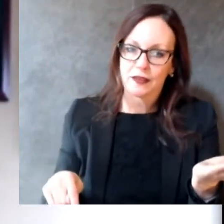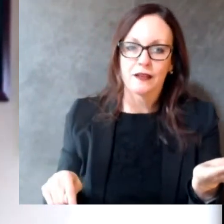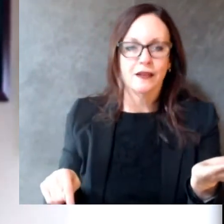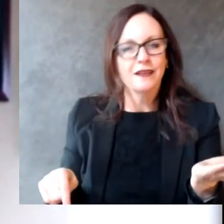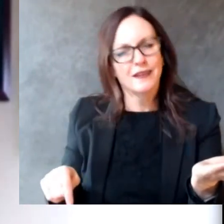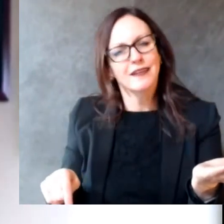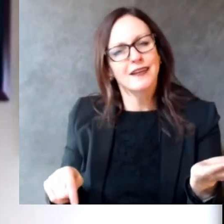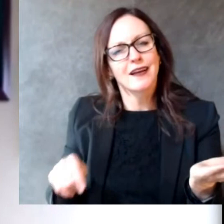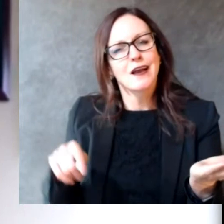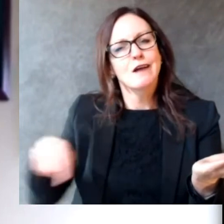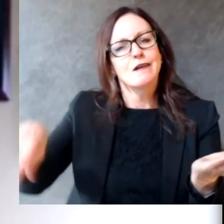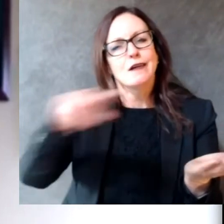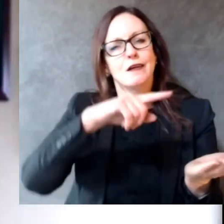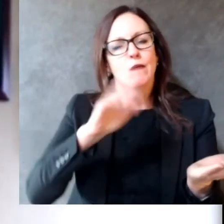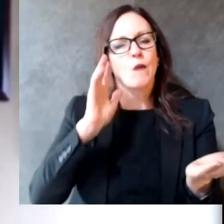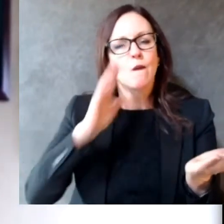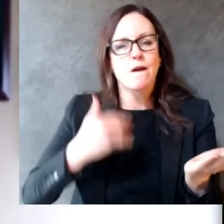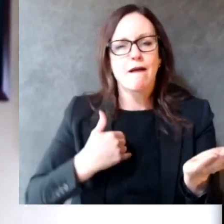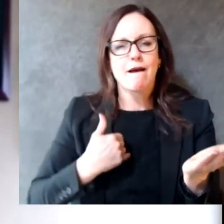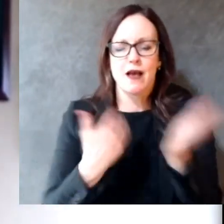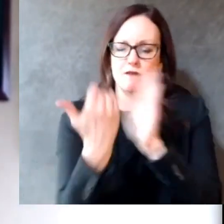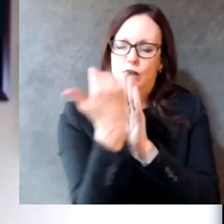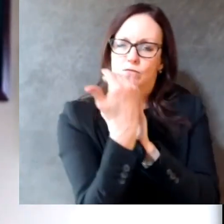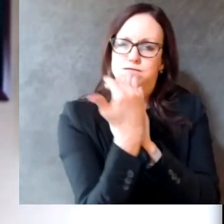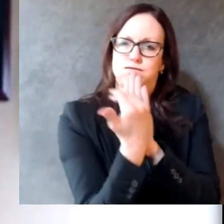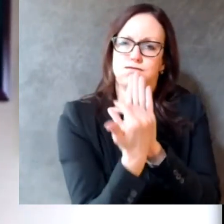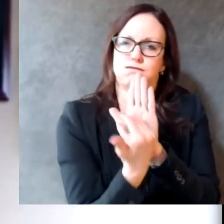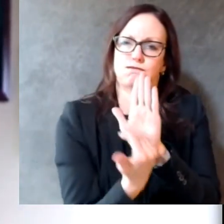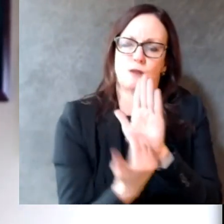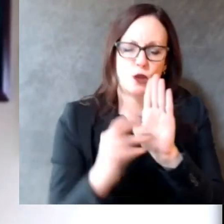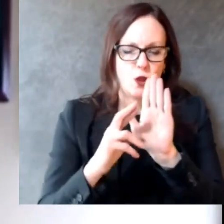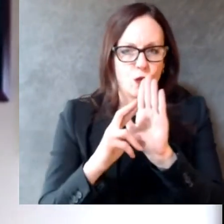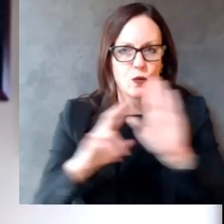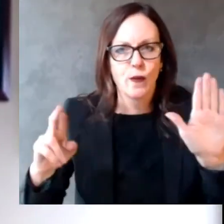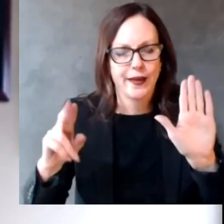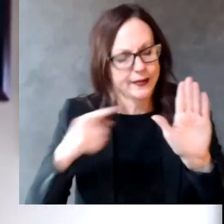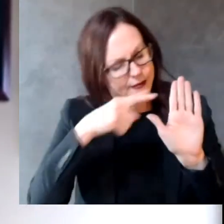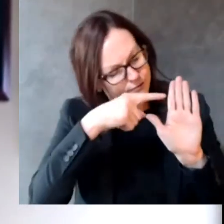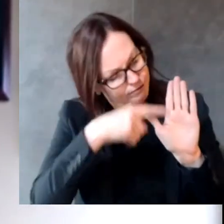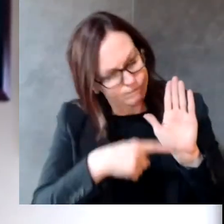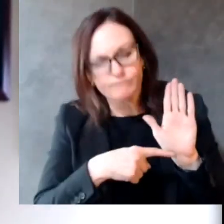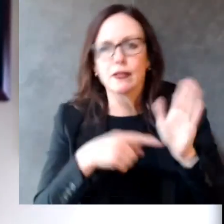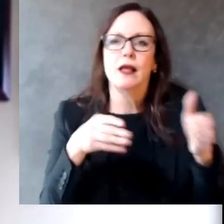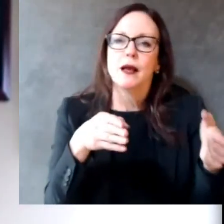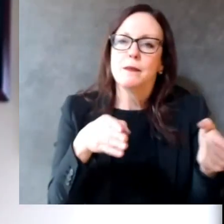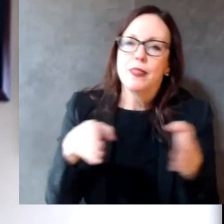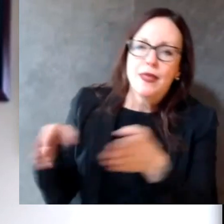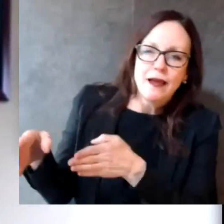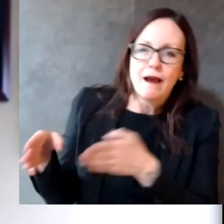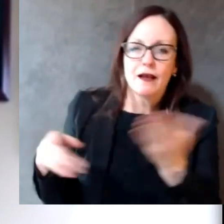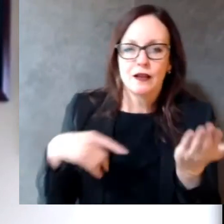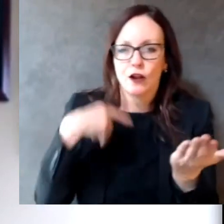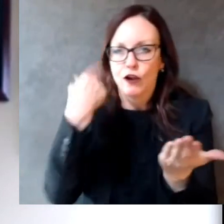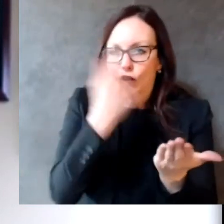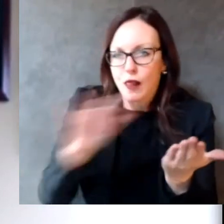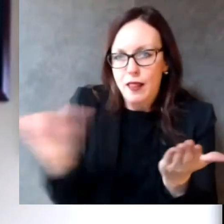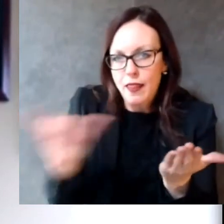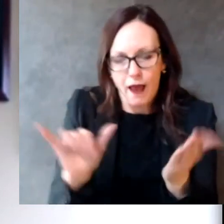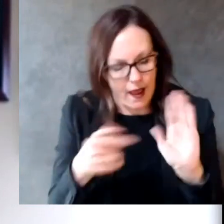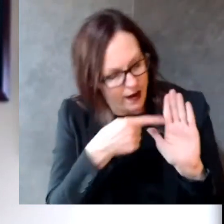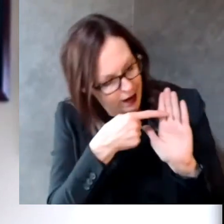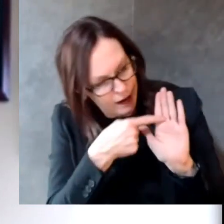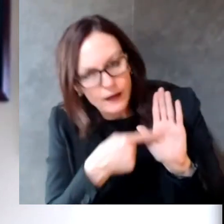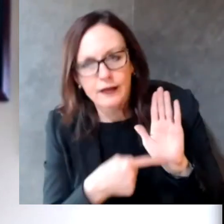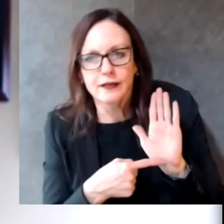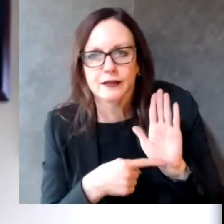recommend anyone in the population get that vaccine. Now, if that's not what the data say is the right thing to do, then we won't, and then